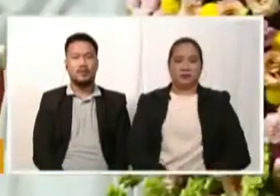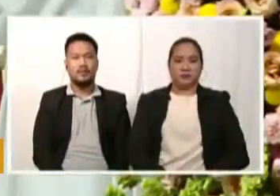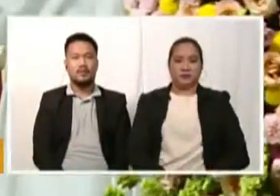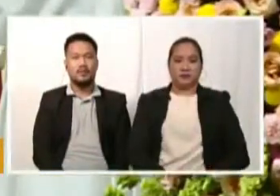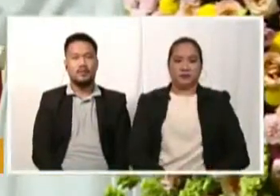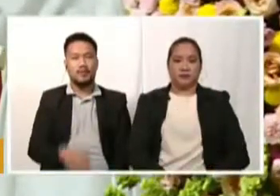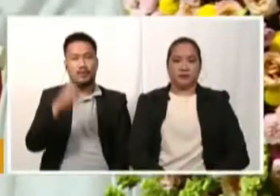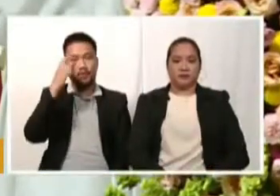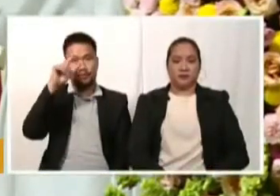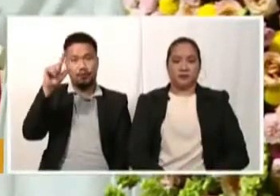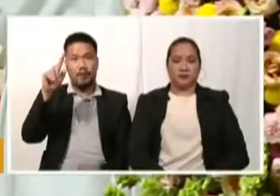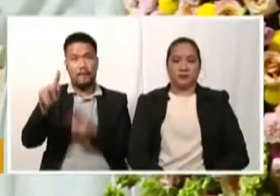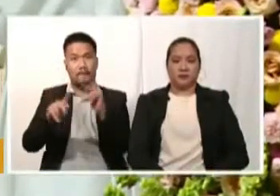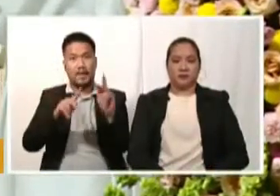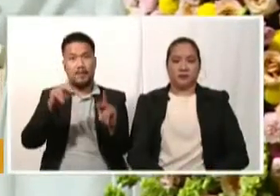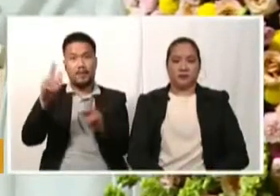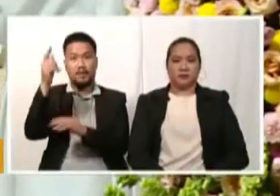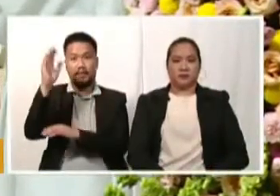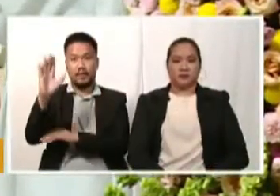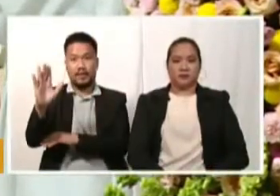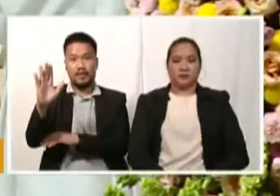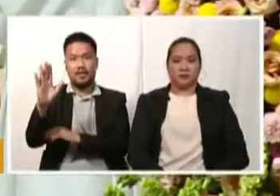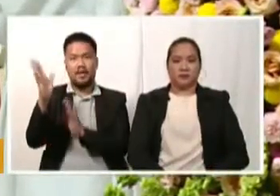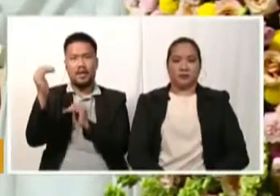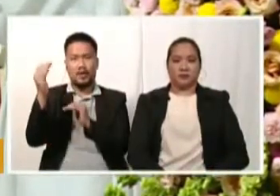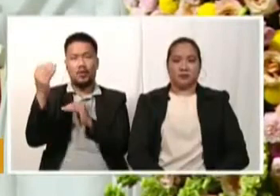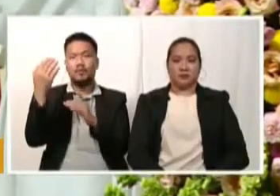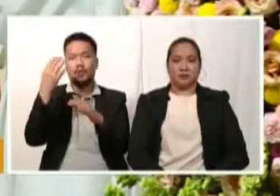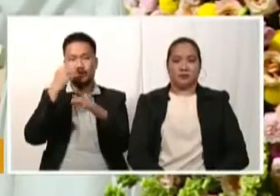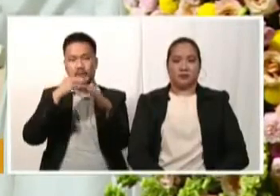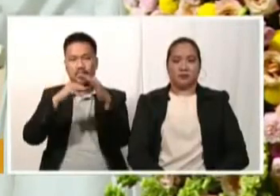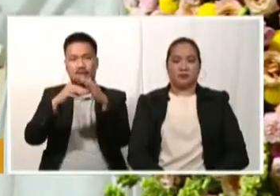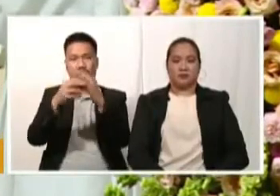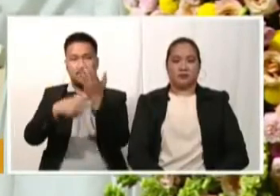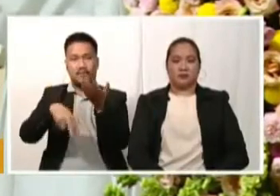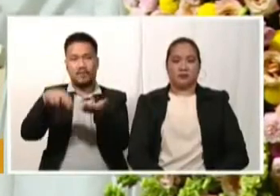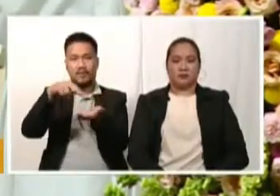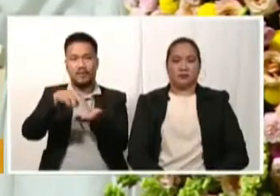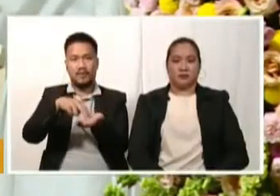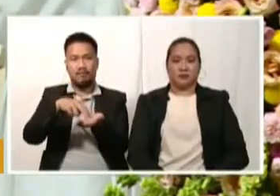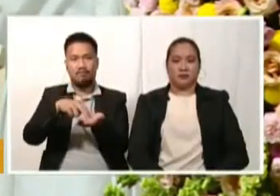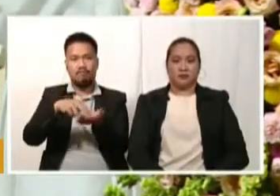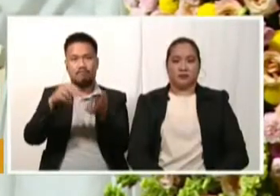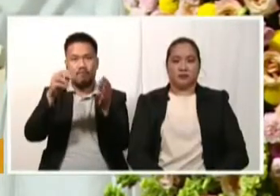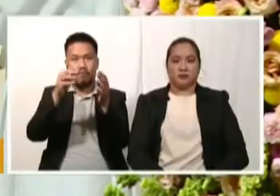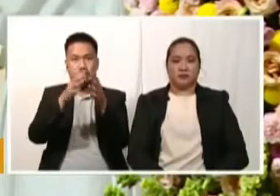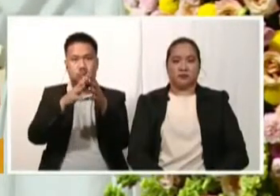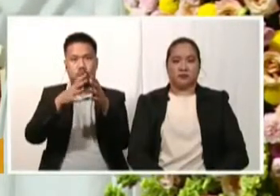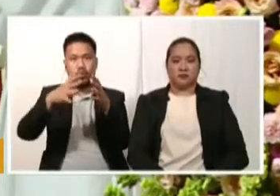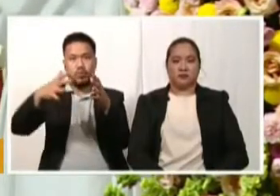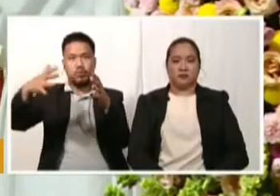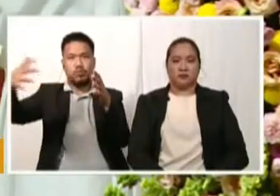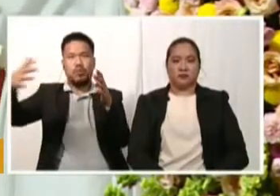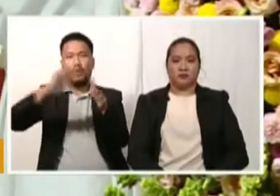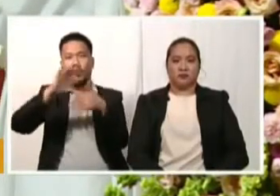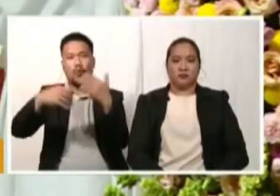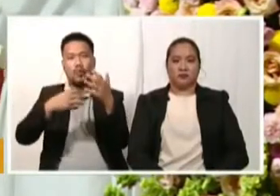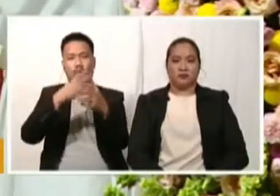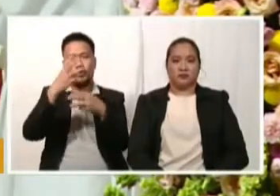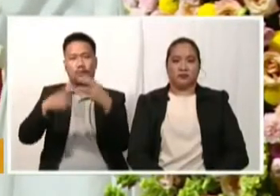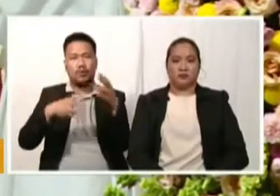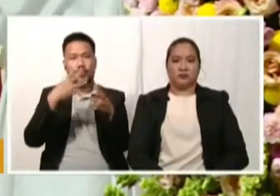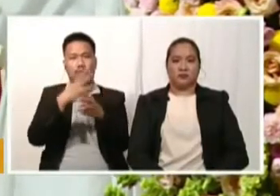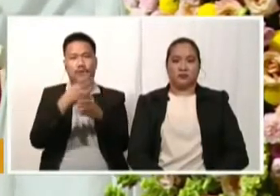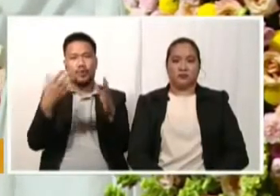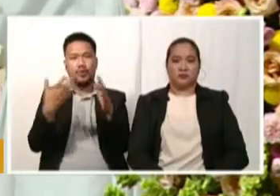people of God, that the mystery of the resurrection resonate throughout the whole world through the